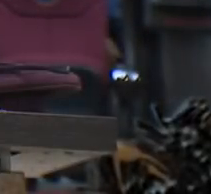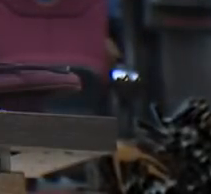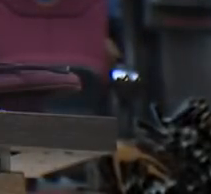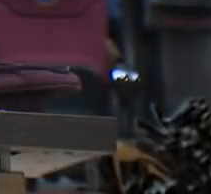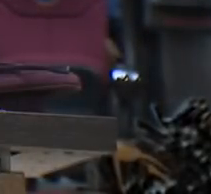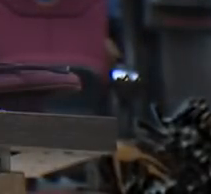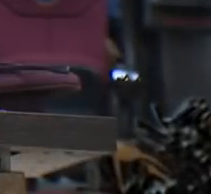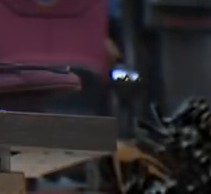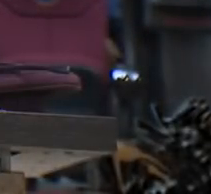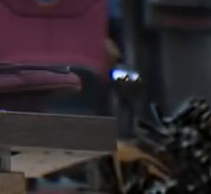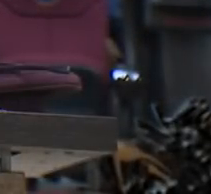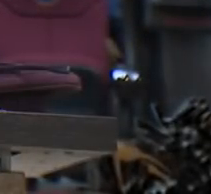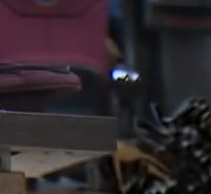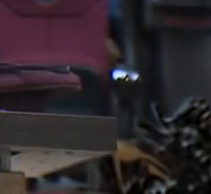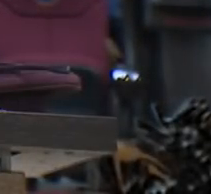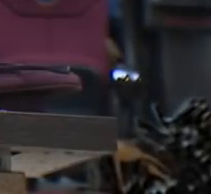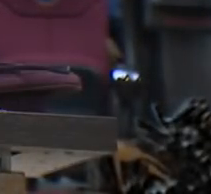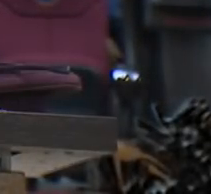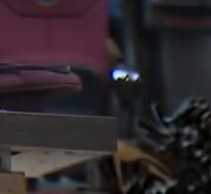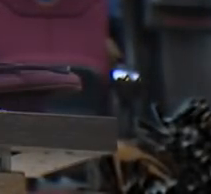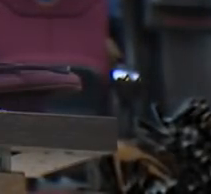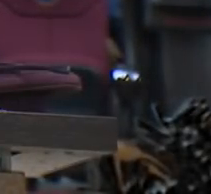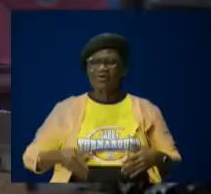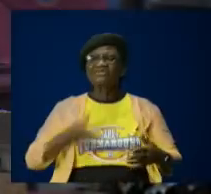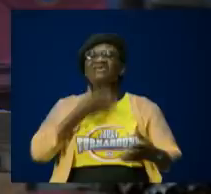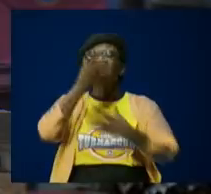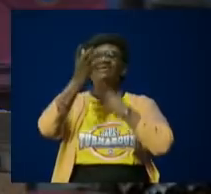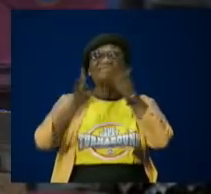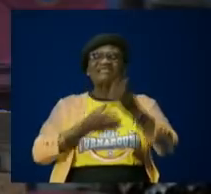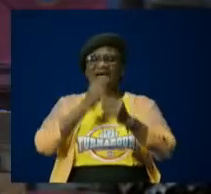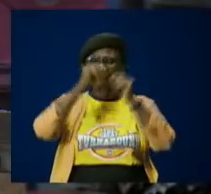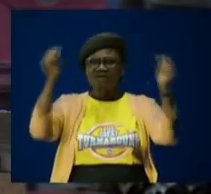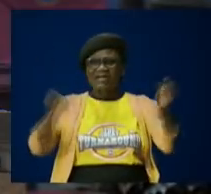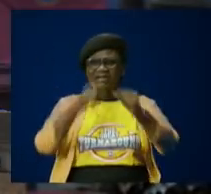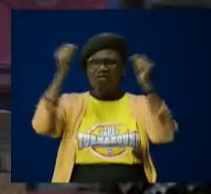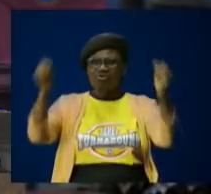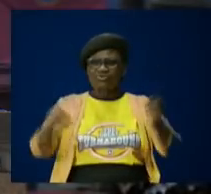Well, let somebody shout hallelujah.